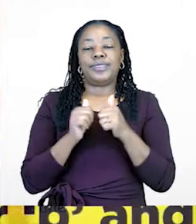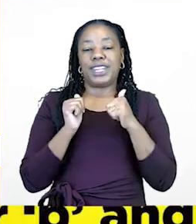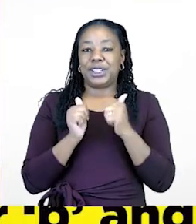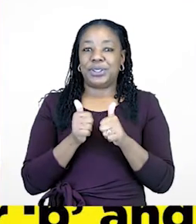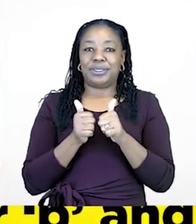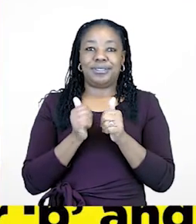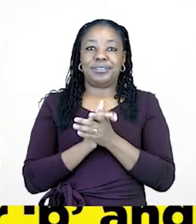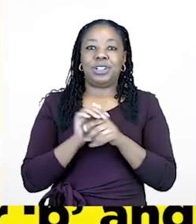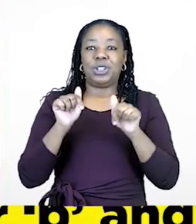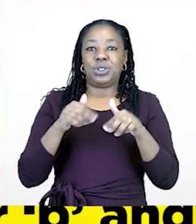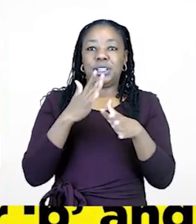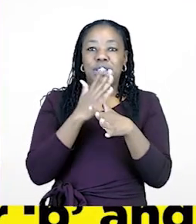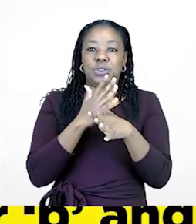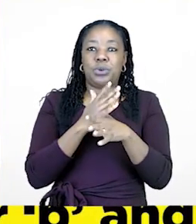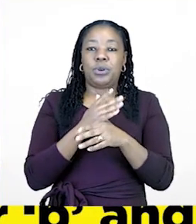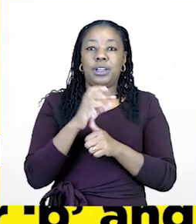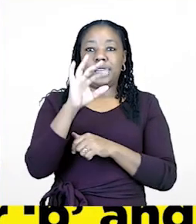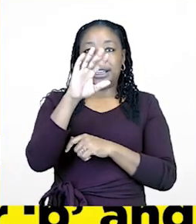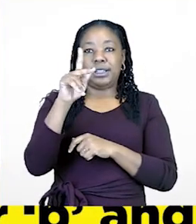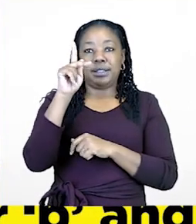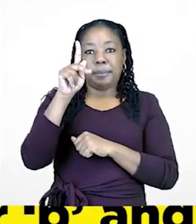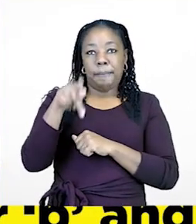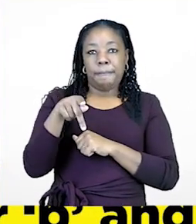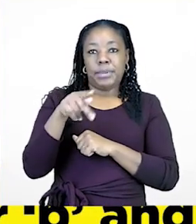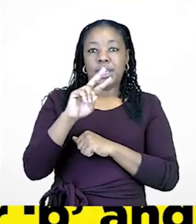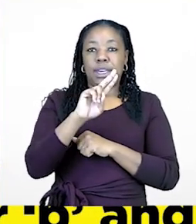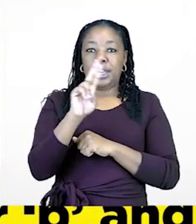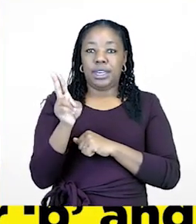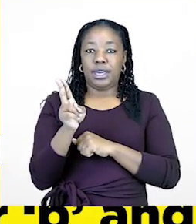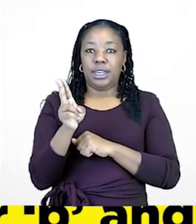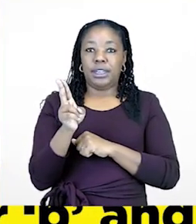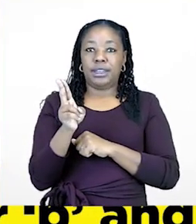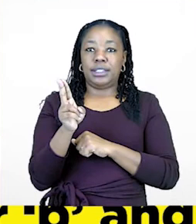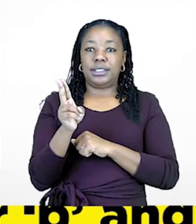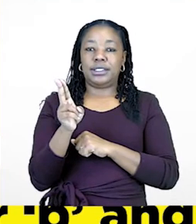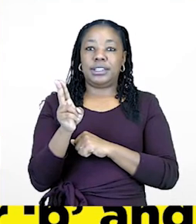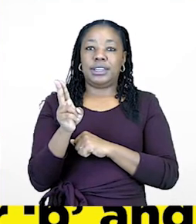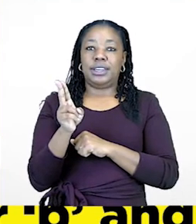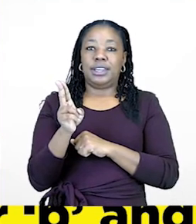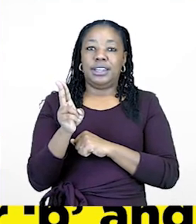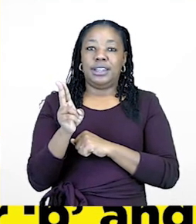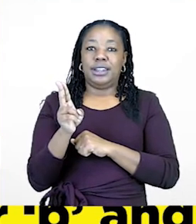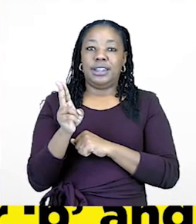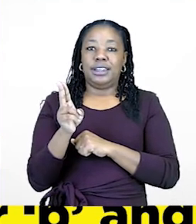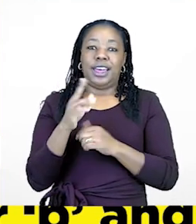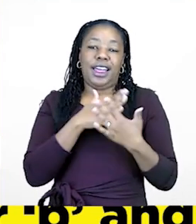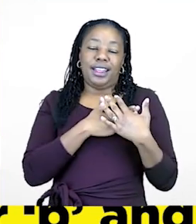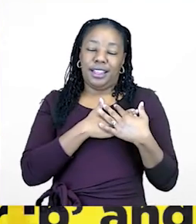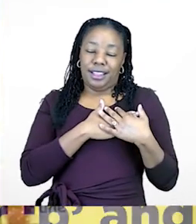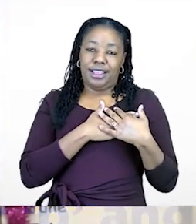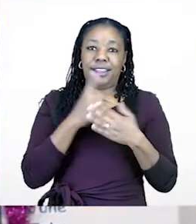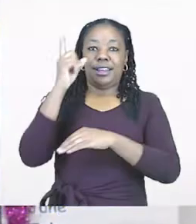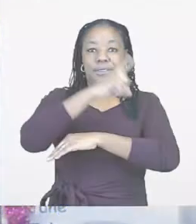done! Today's lesson is about the letter P and the letter H and Valentine's Day.